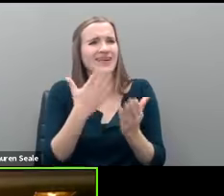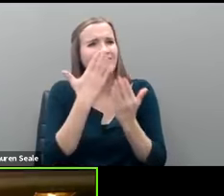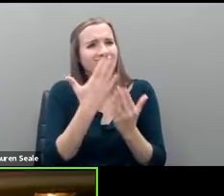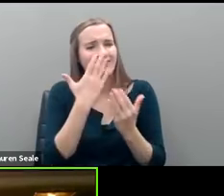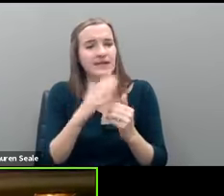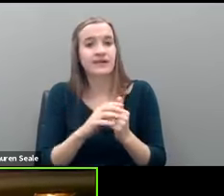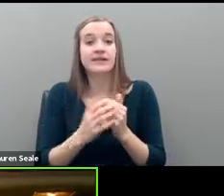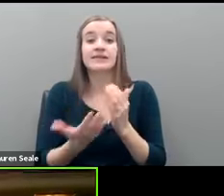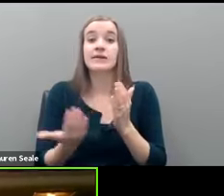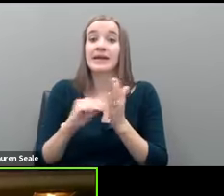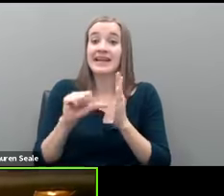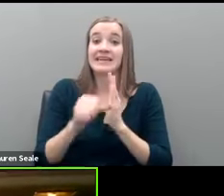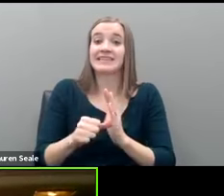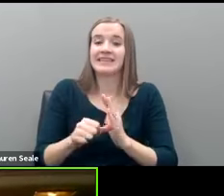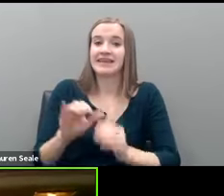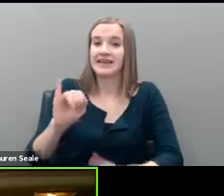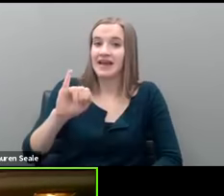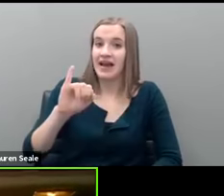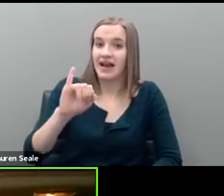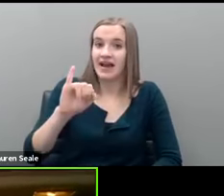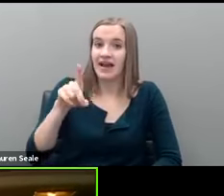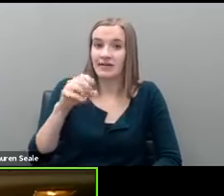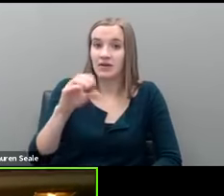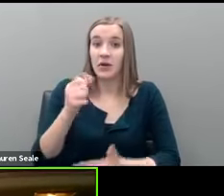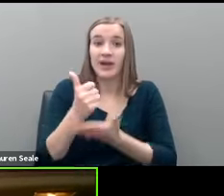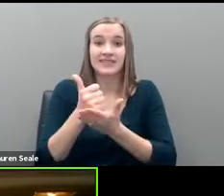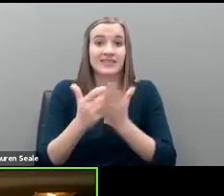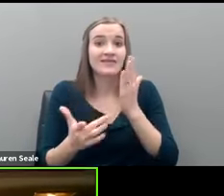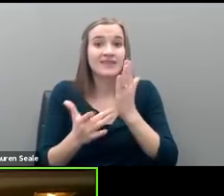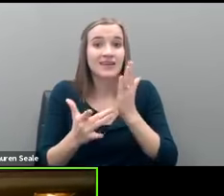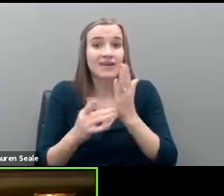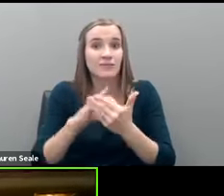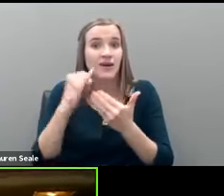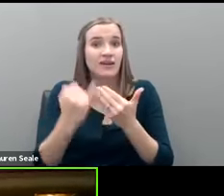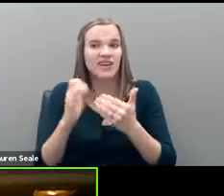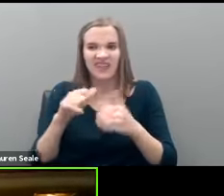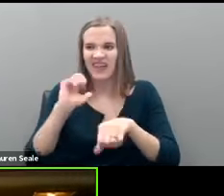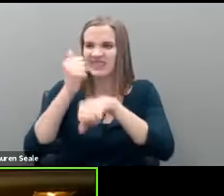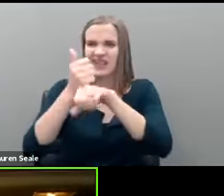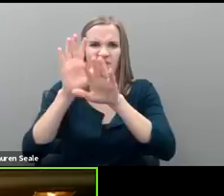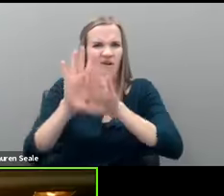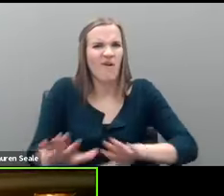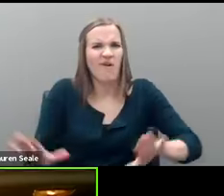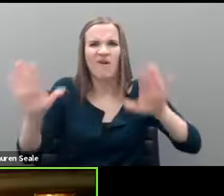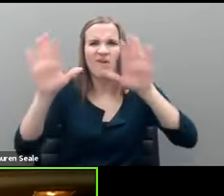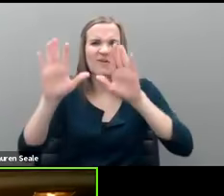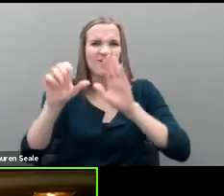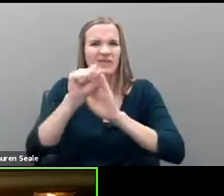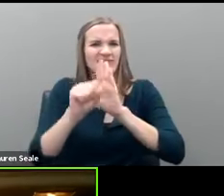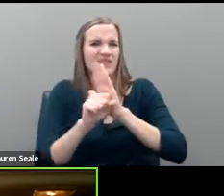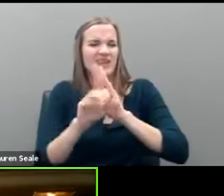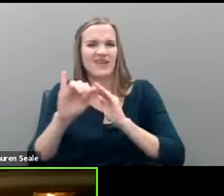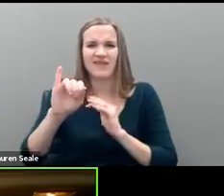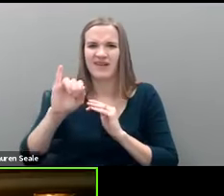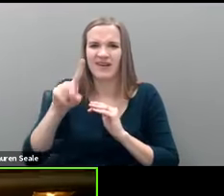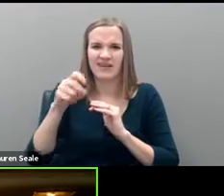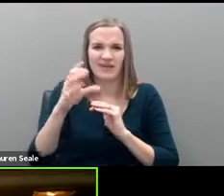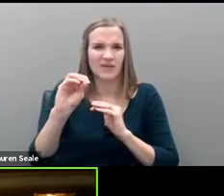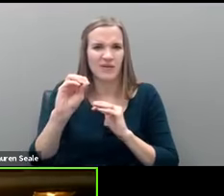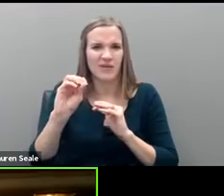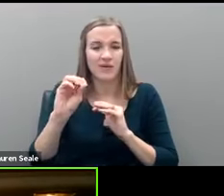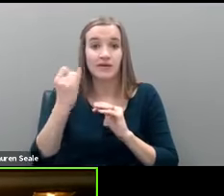Assistive Technology is all over Idaho. So if you live in Idaho and need something, they're a great